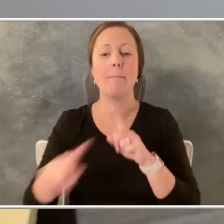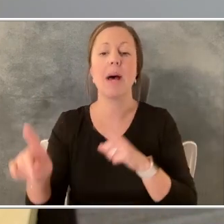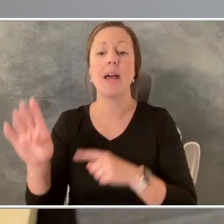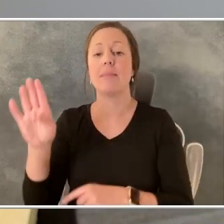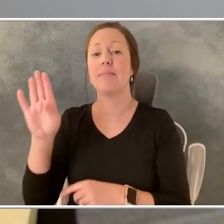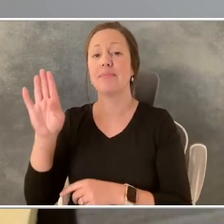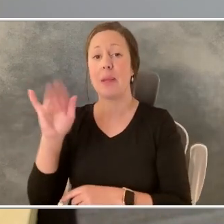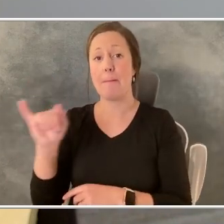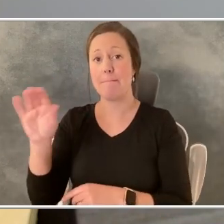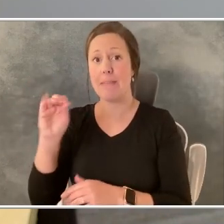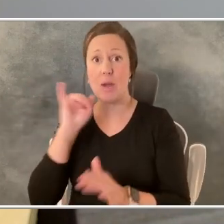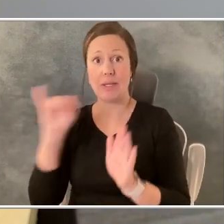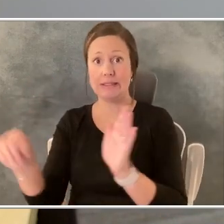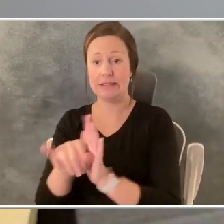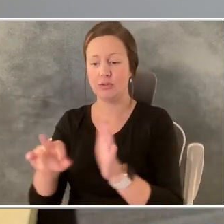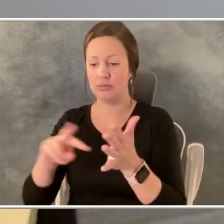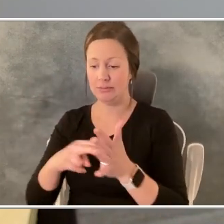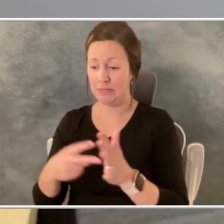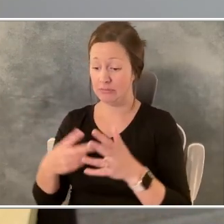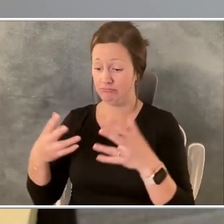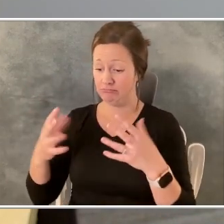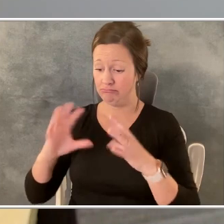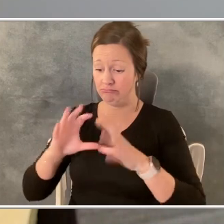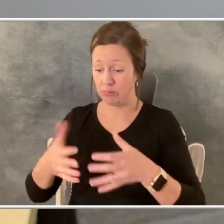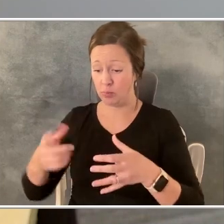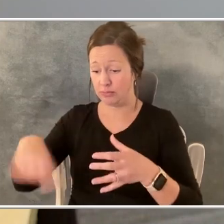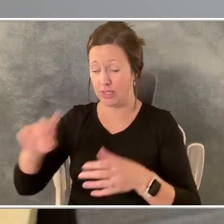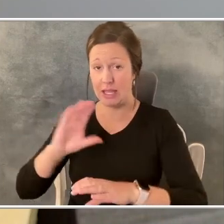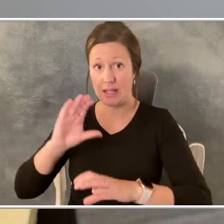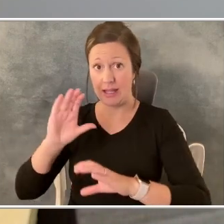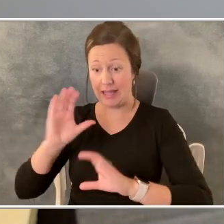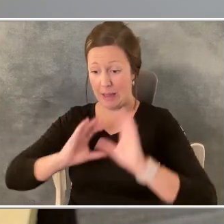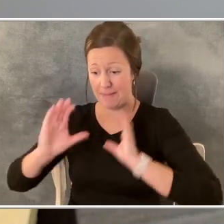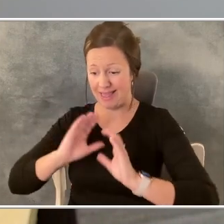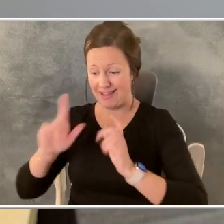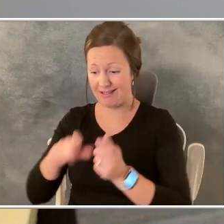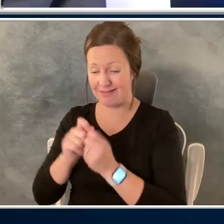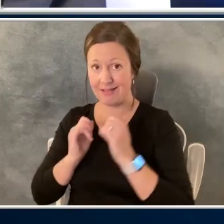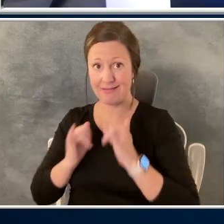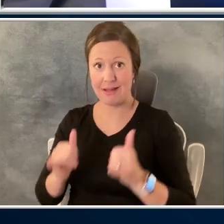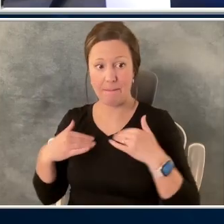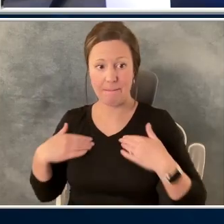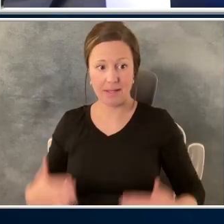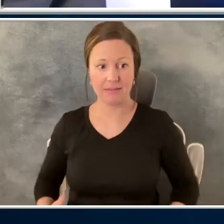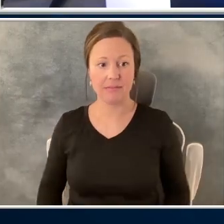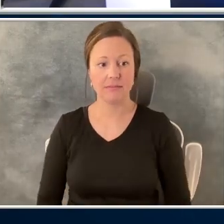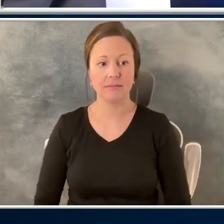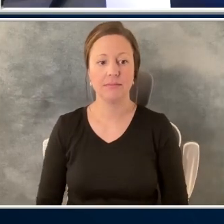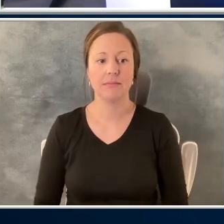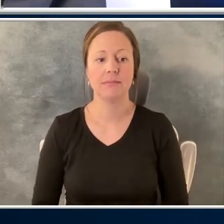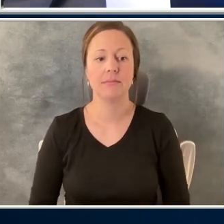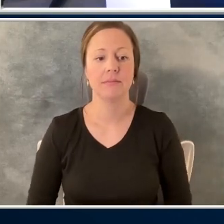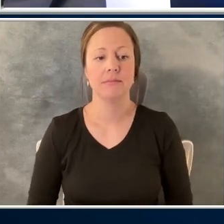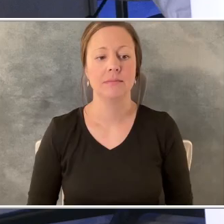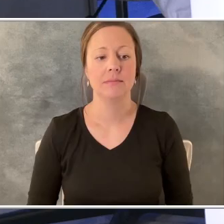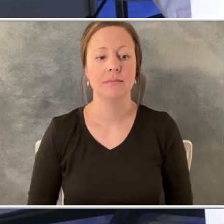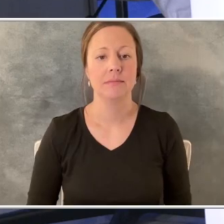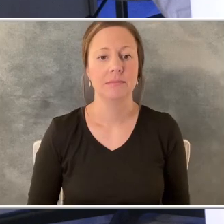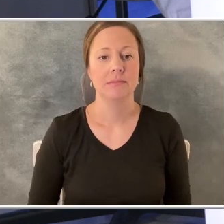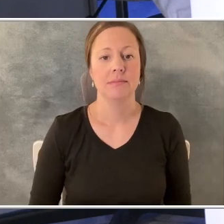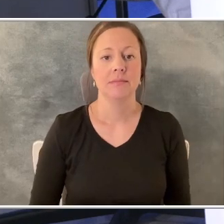hormones by themselves just means chemically they're identical to what your body is making. Dr. Haver, you are also a certified